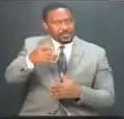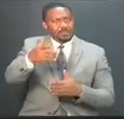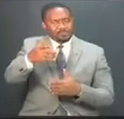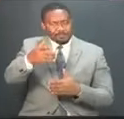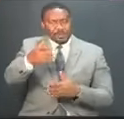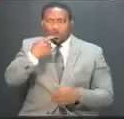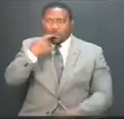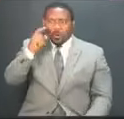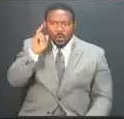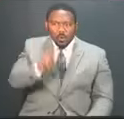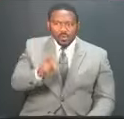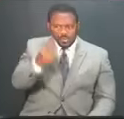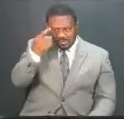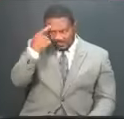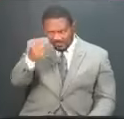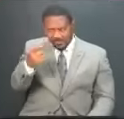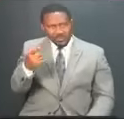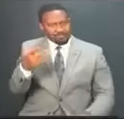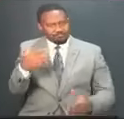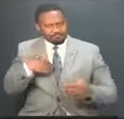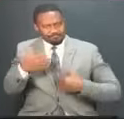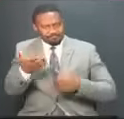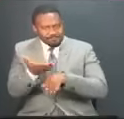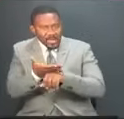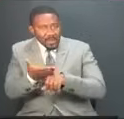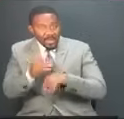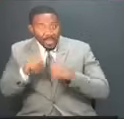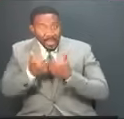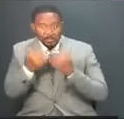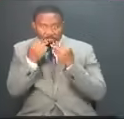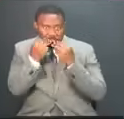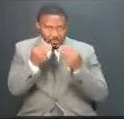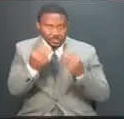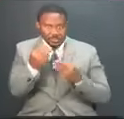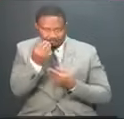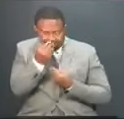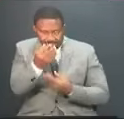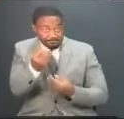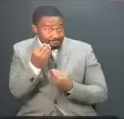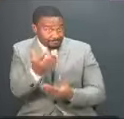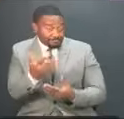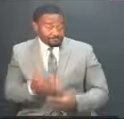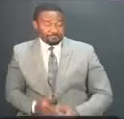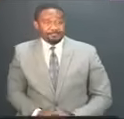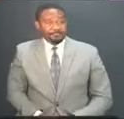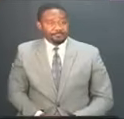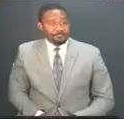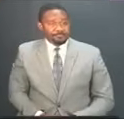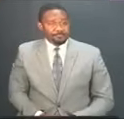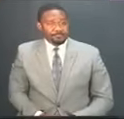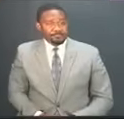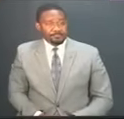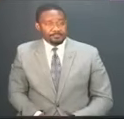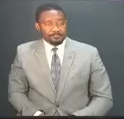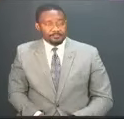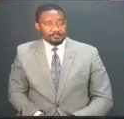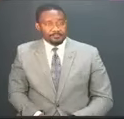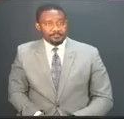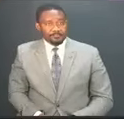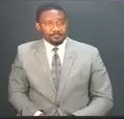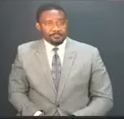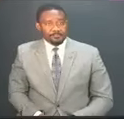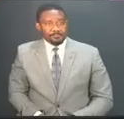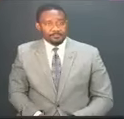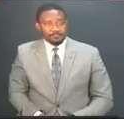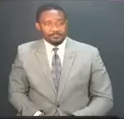made to the court by motion or notice, unquote. Mr. Speaker,